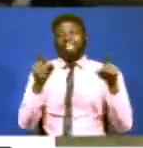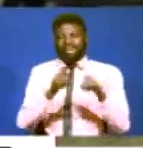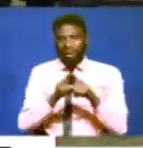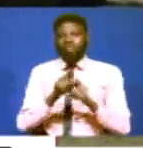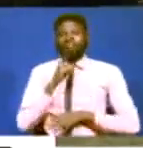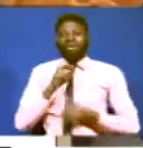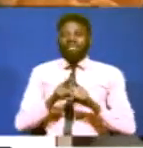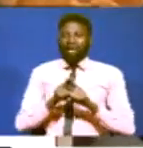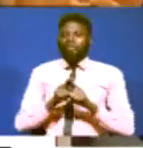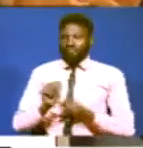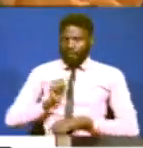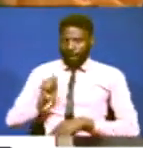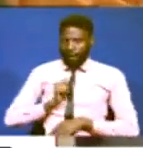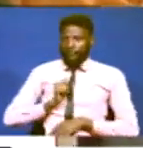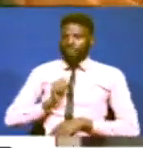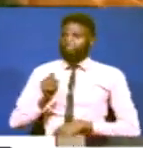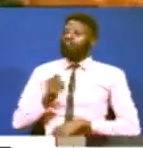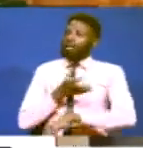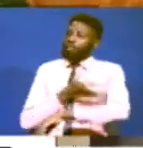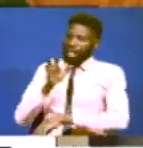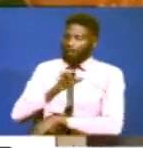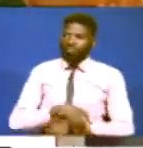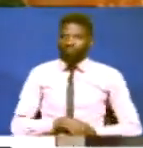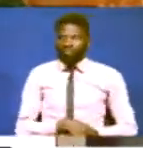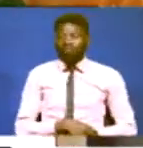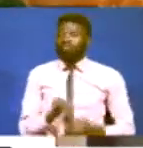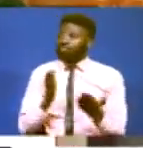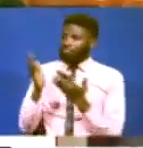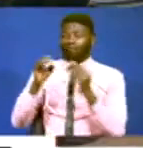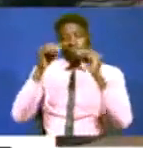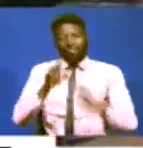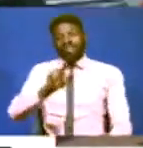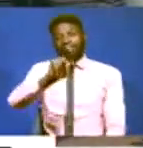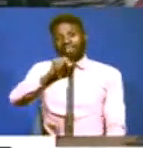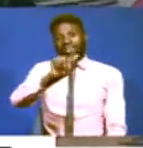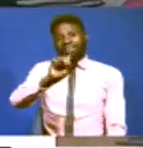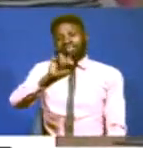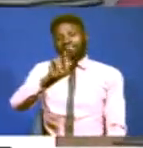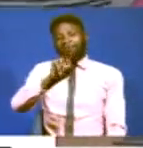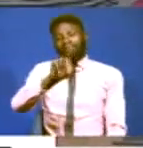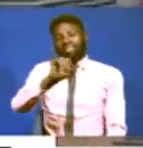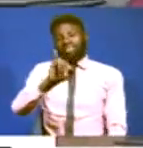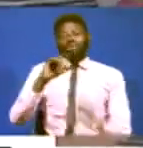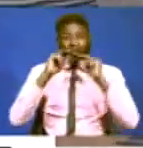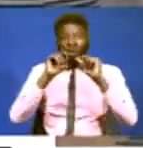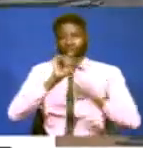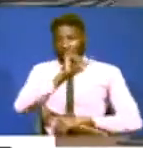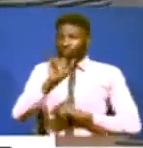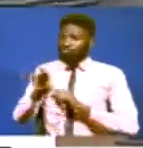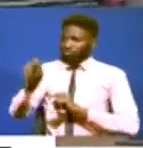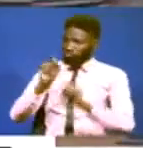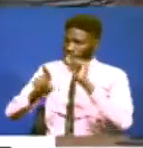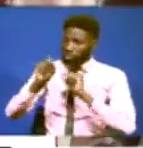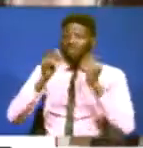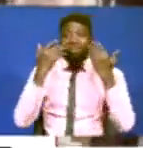Speaking at the program launch, Professor Kasili noted those identified will choose to either join secondary school